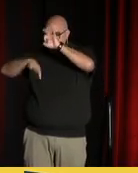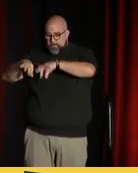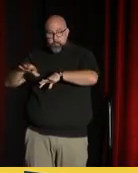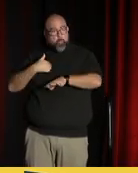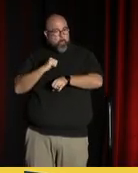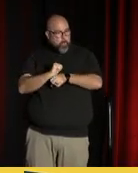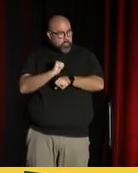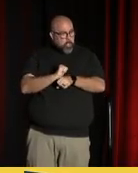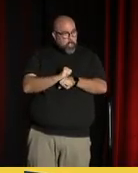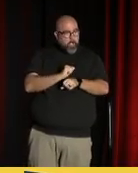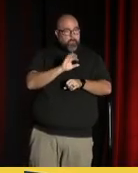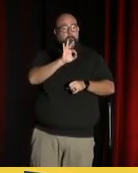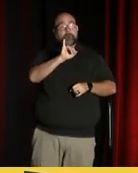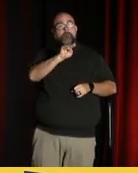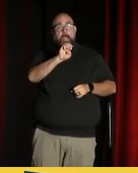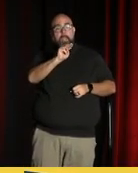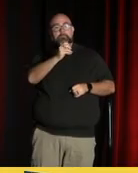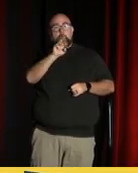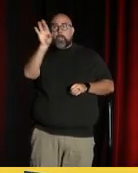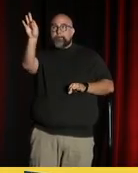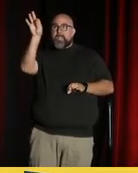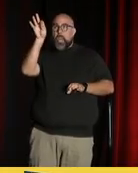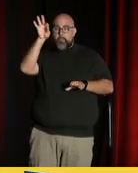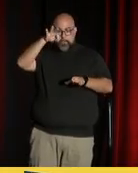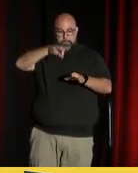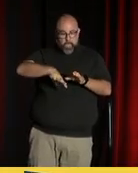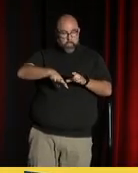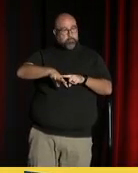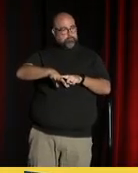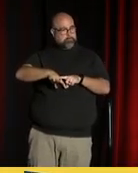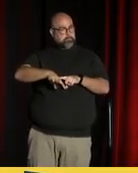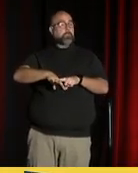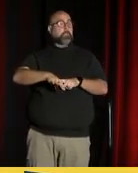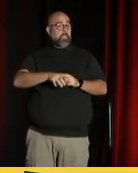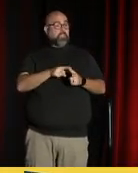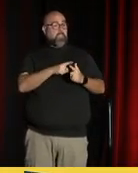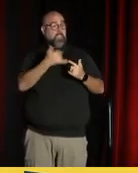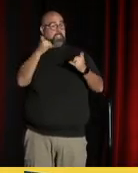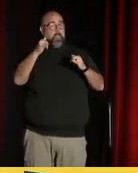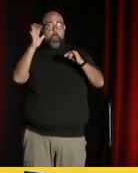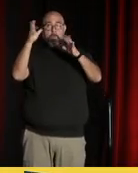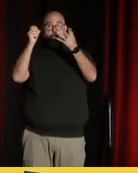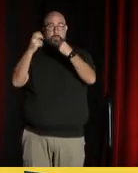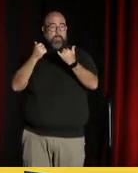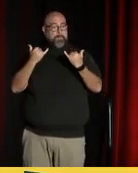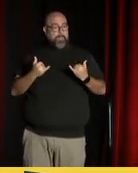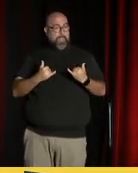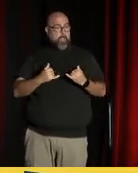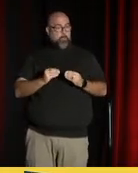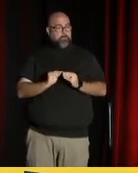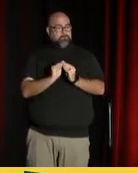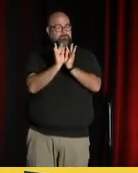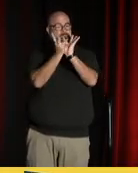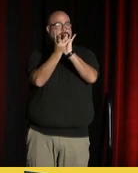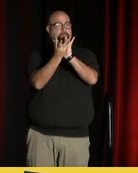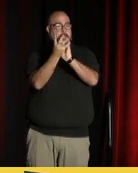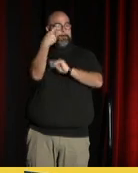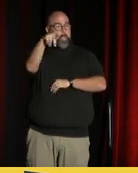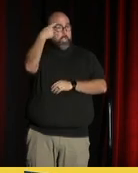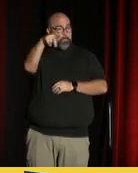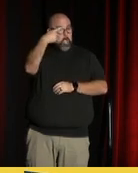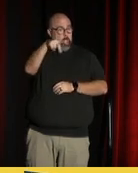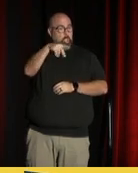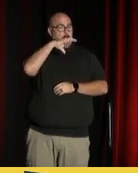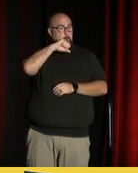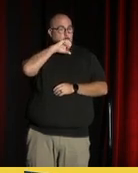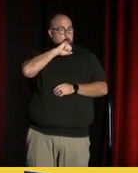on fine motor, picking them off, dropping them in the bag. And when they've picked all the yellow flowers, now they push reblooms into purple flowers and